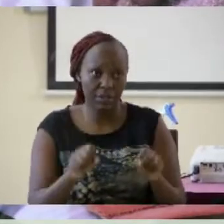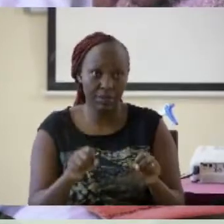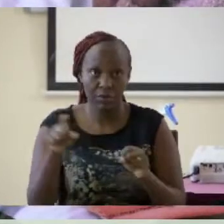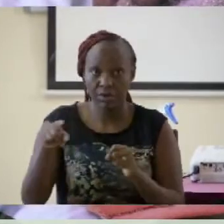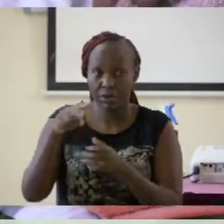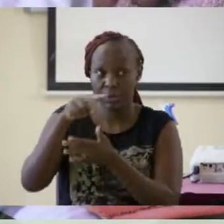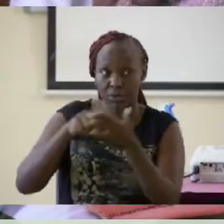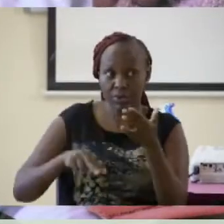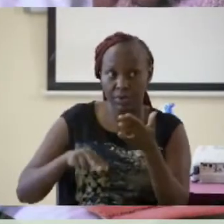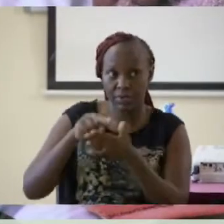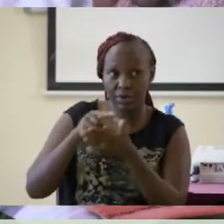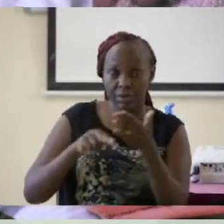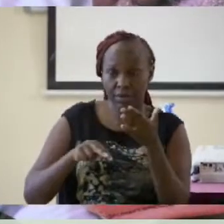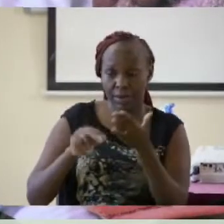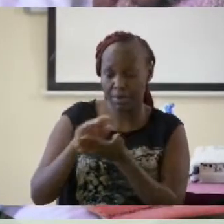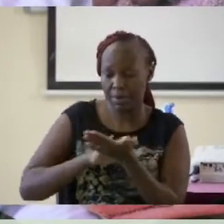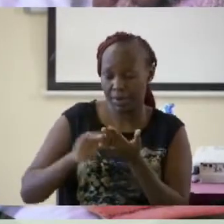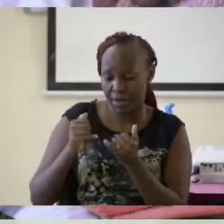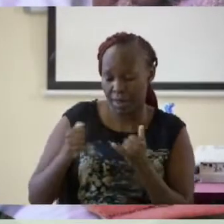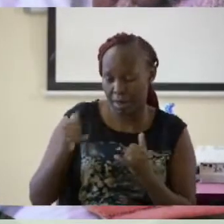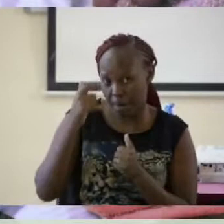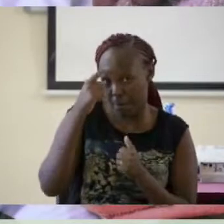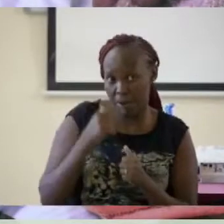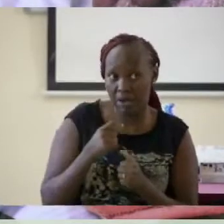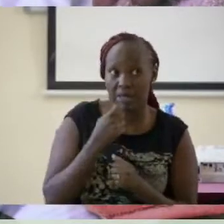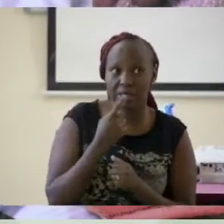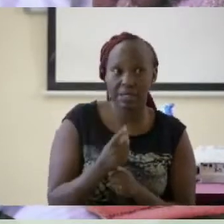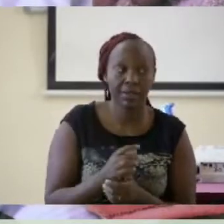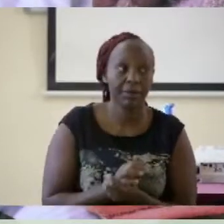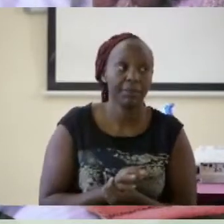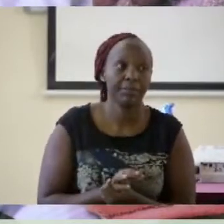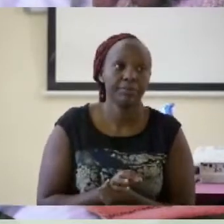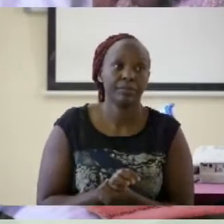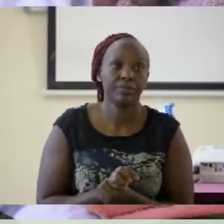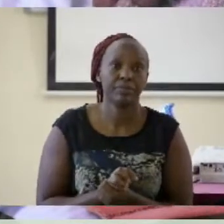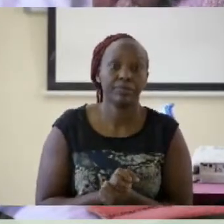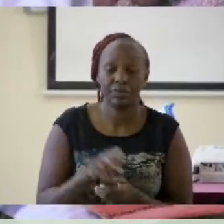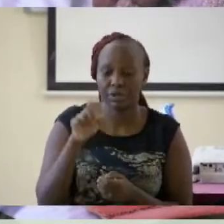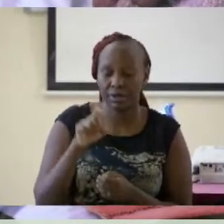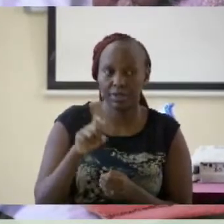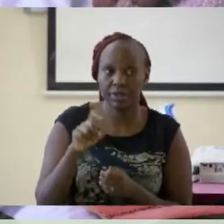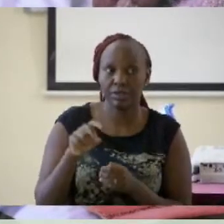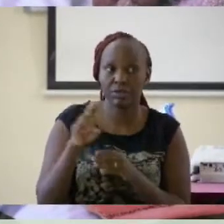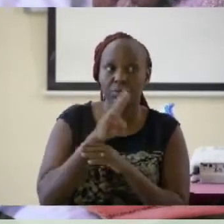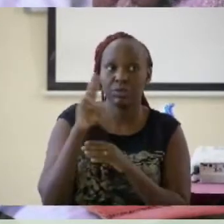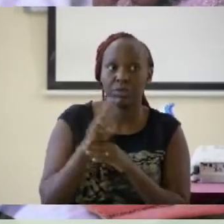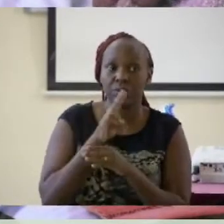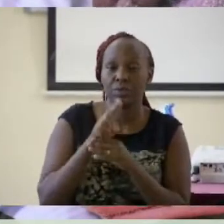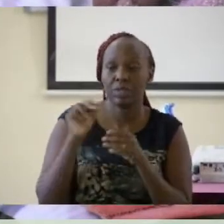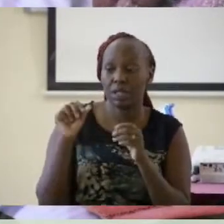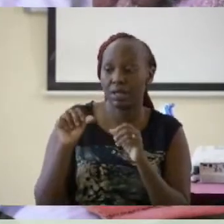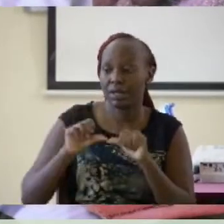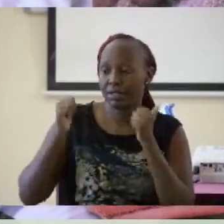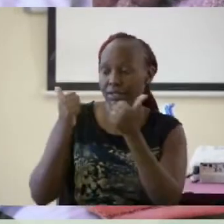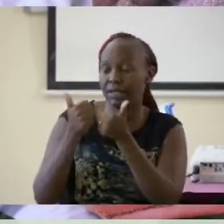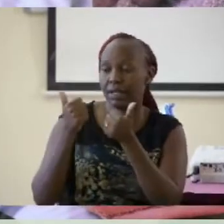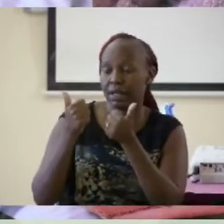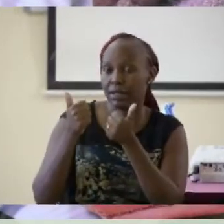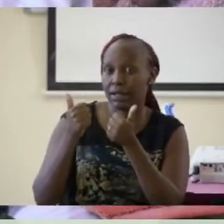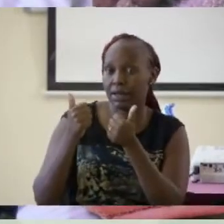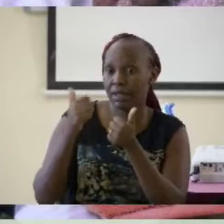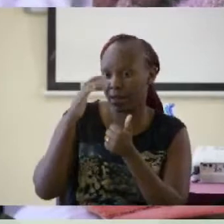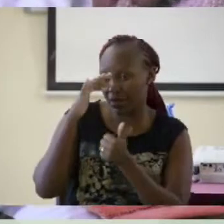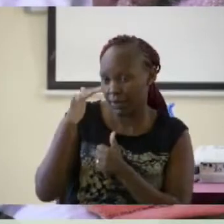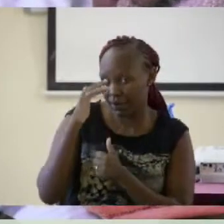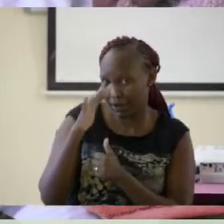AJS the baseline policy, it says that we should use the agency theory. And